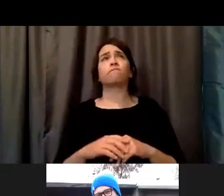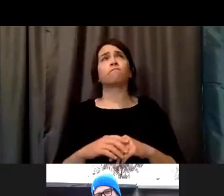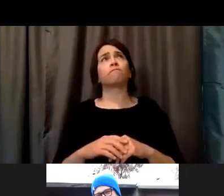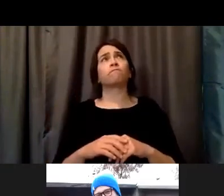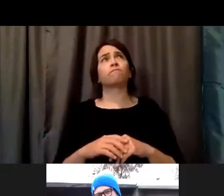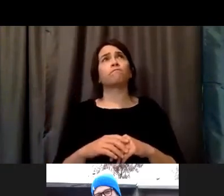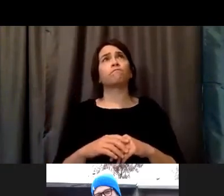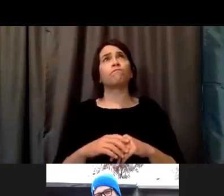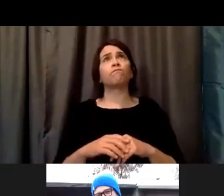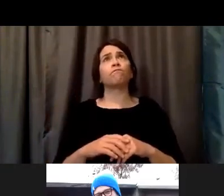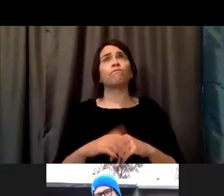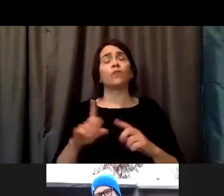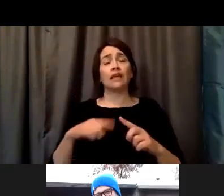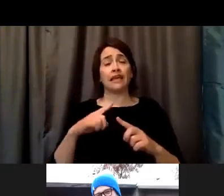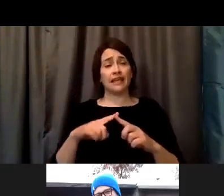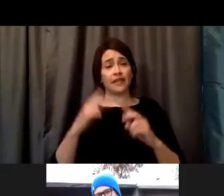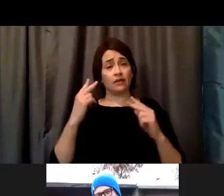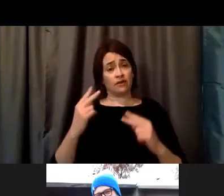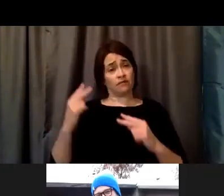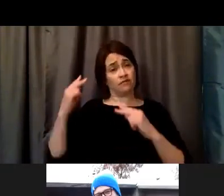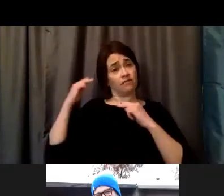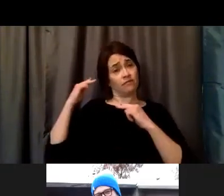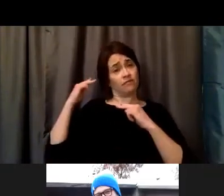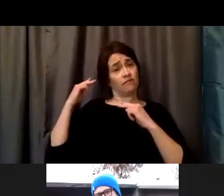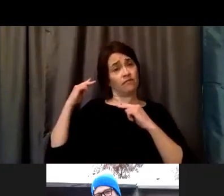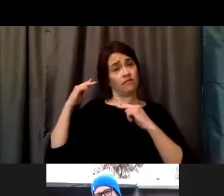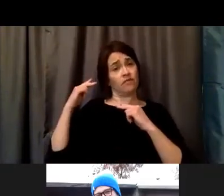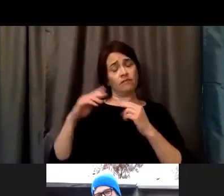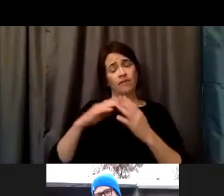the Cambodians were wearing